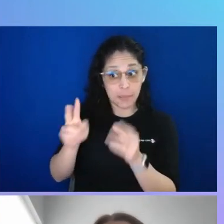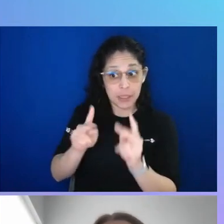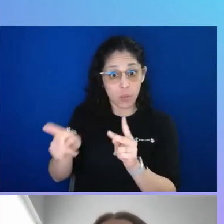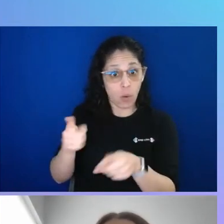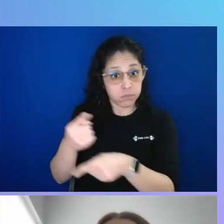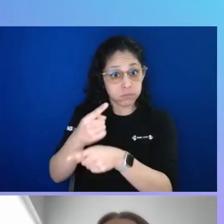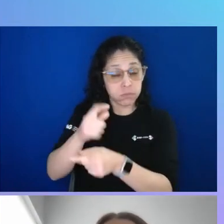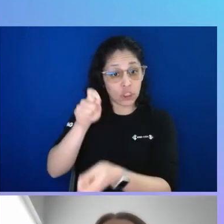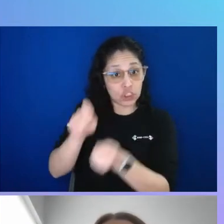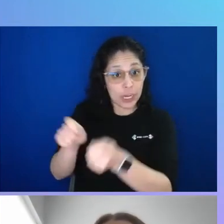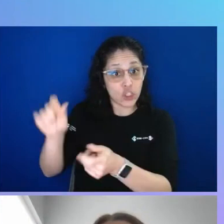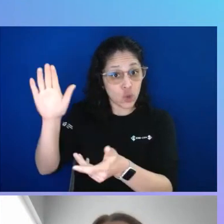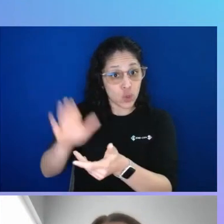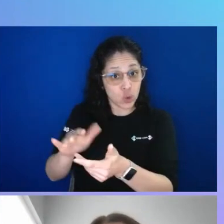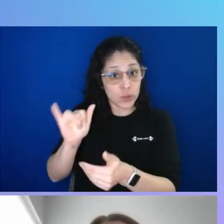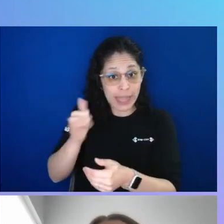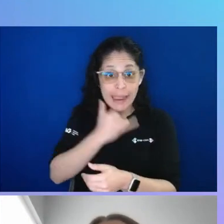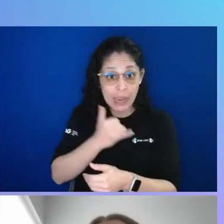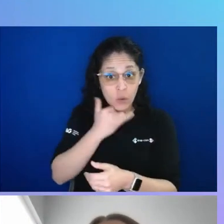to reduce that error?